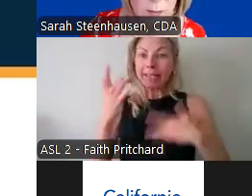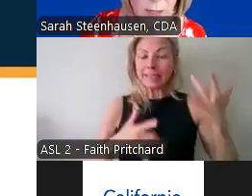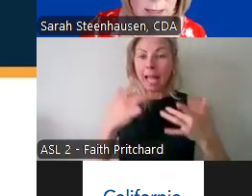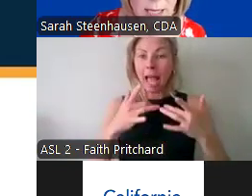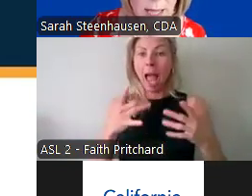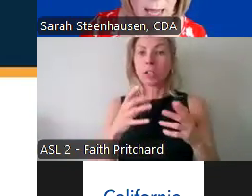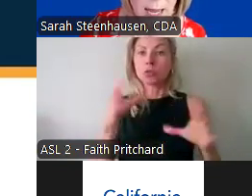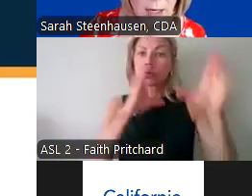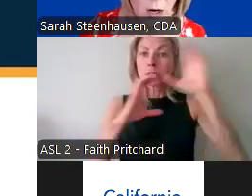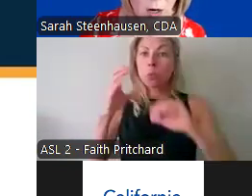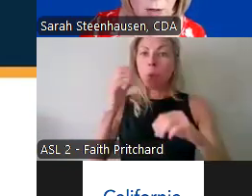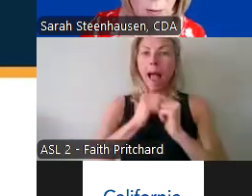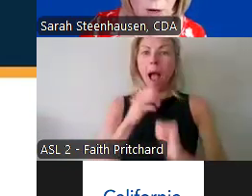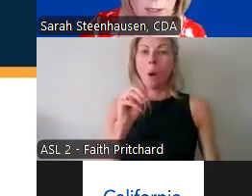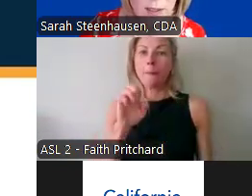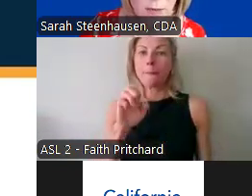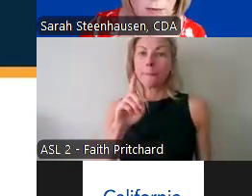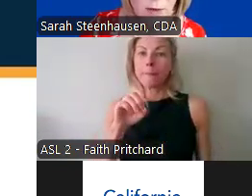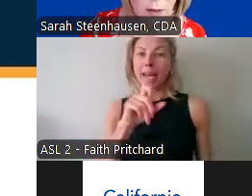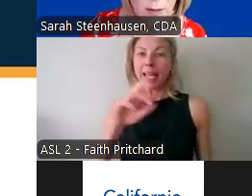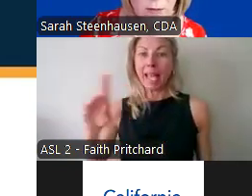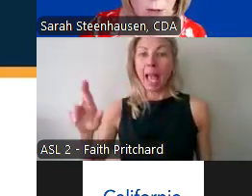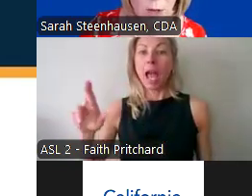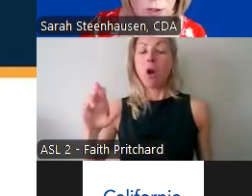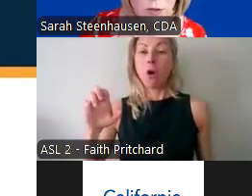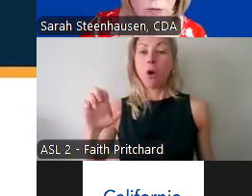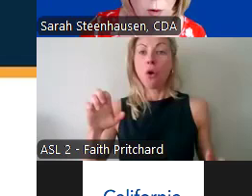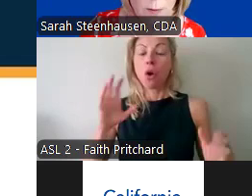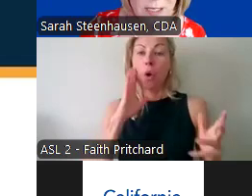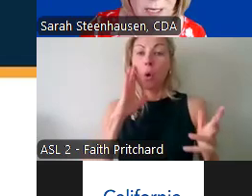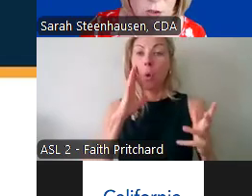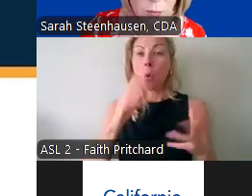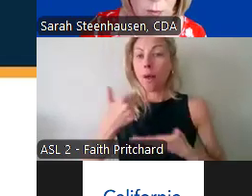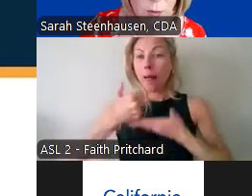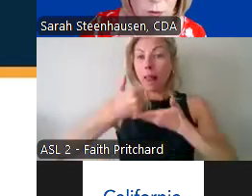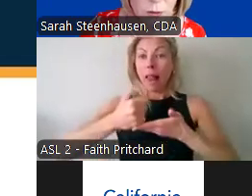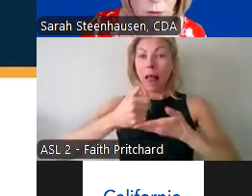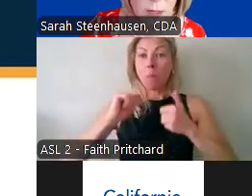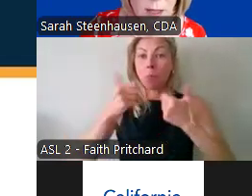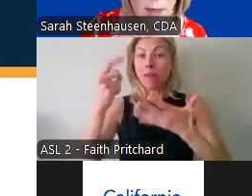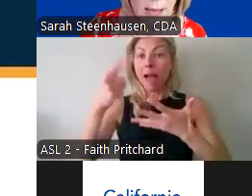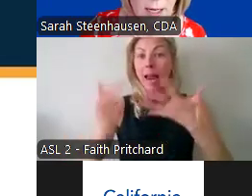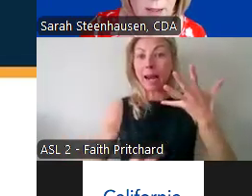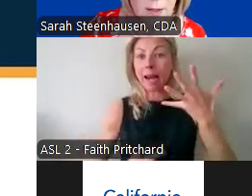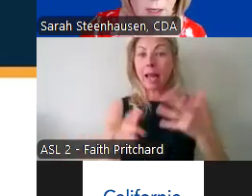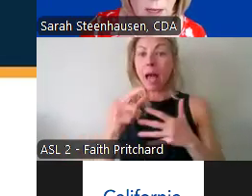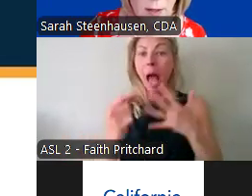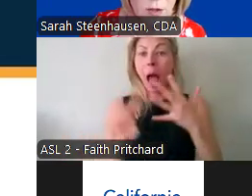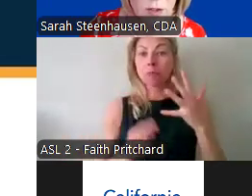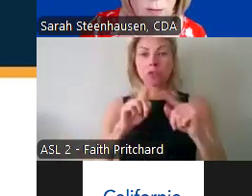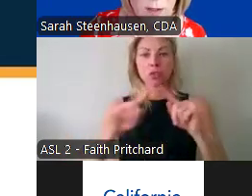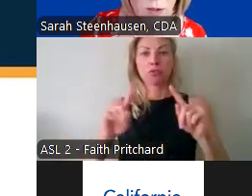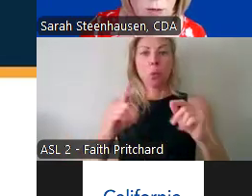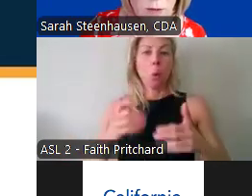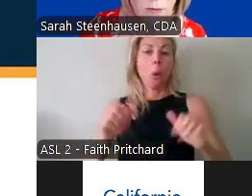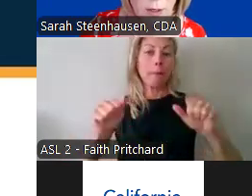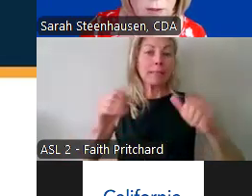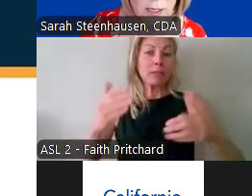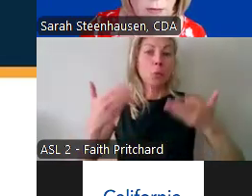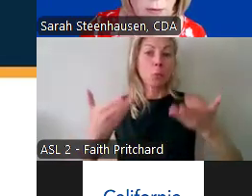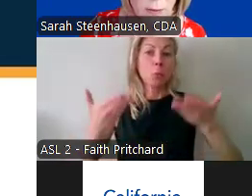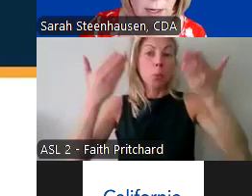in this space, and are in the process of developing some options for a potential proposal that is to submit to